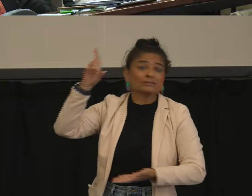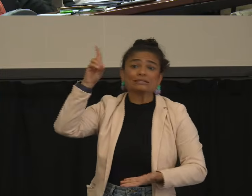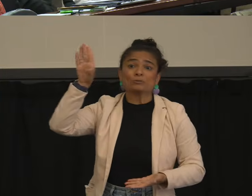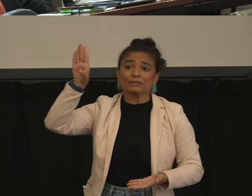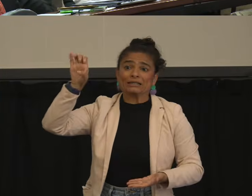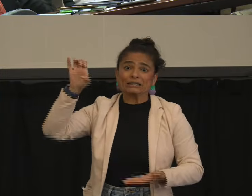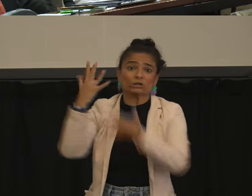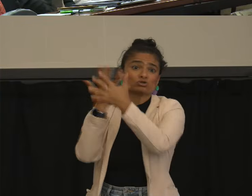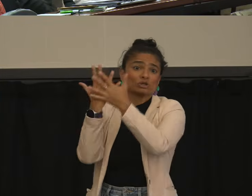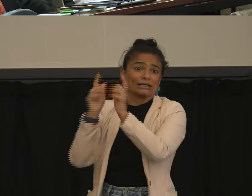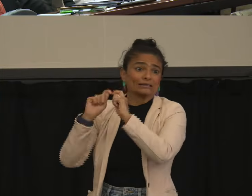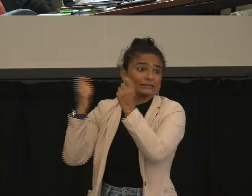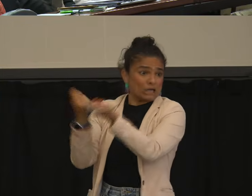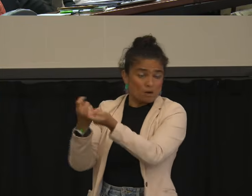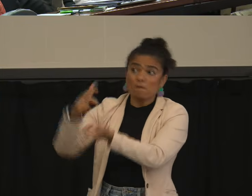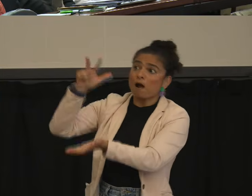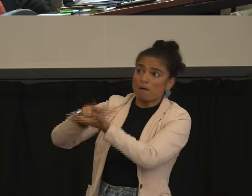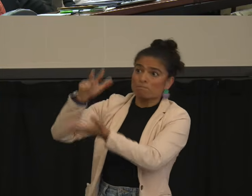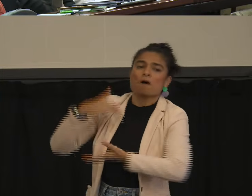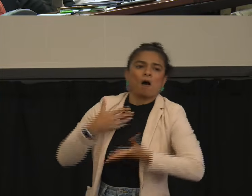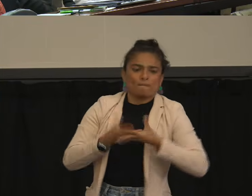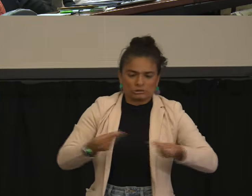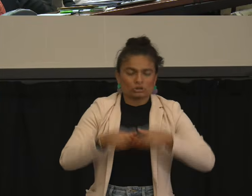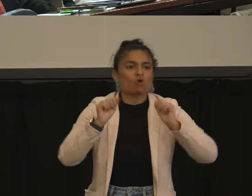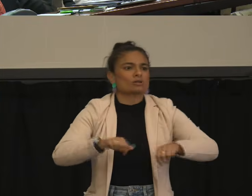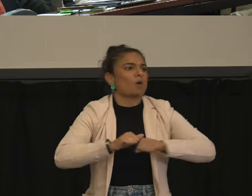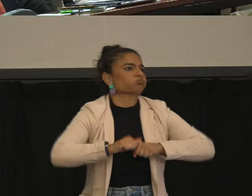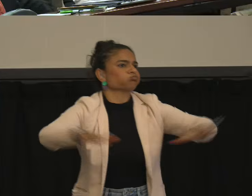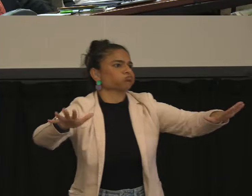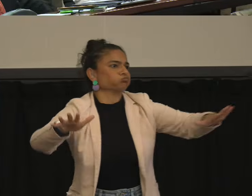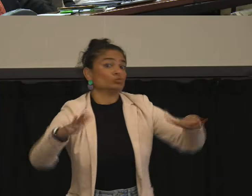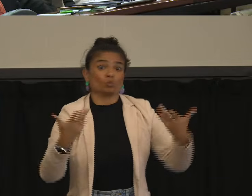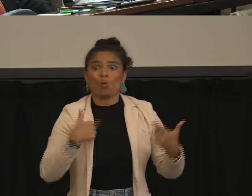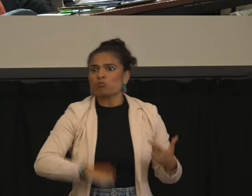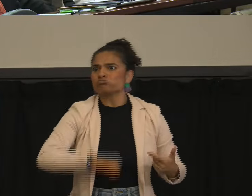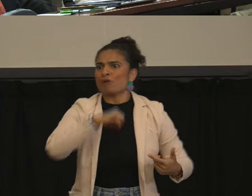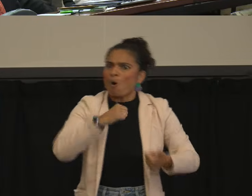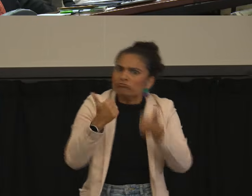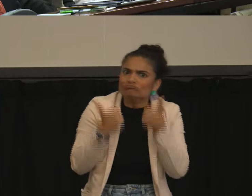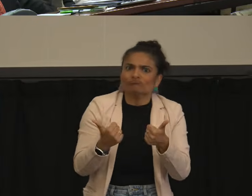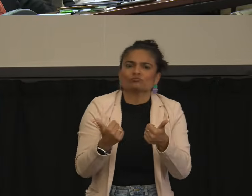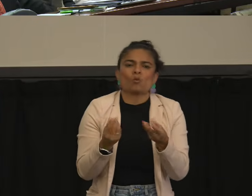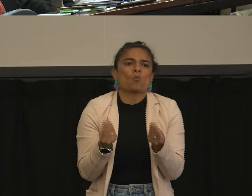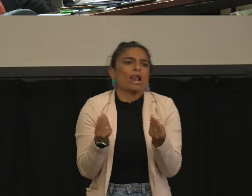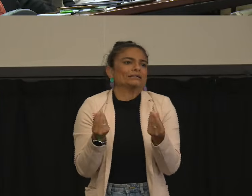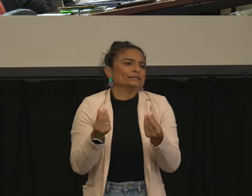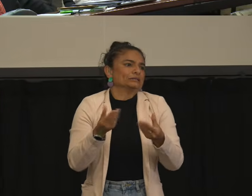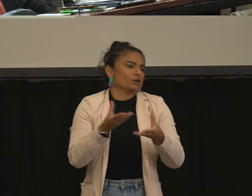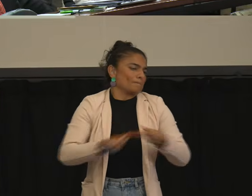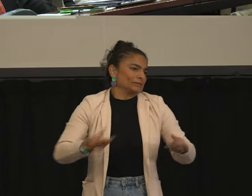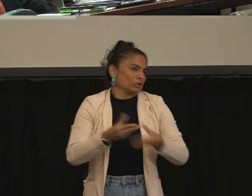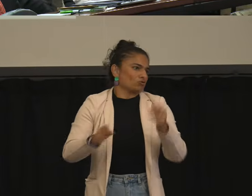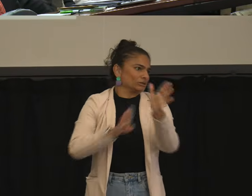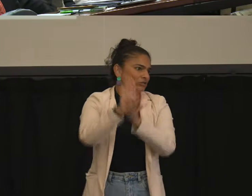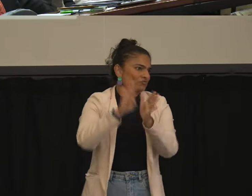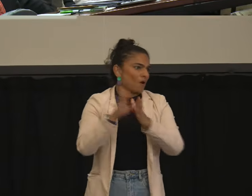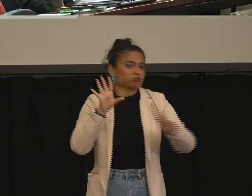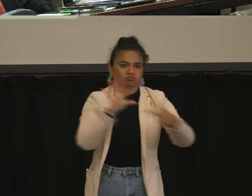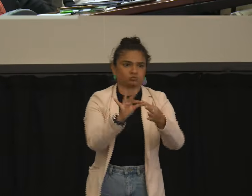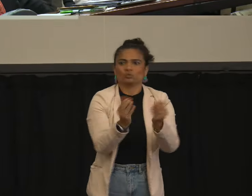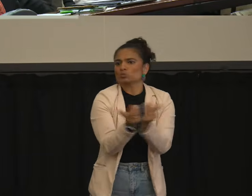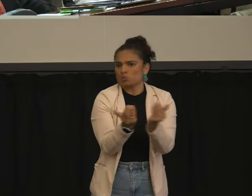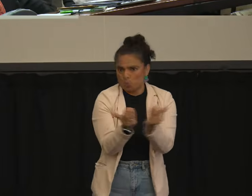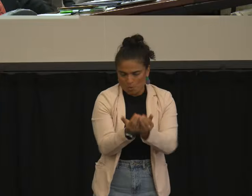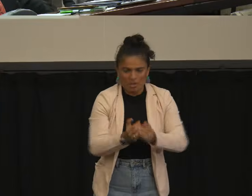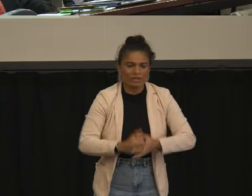need of material. We do have material, we create material that is DBE approved, and we're quite proud of that because